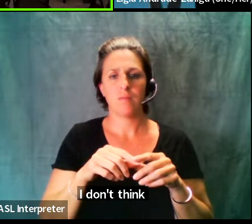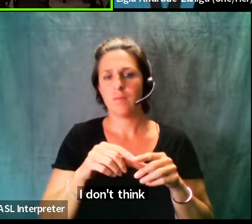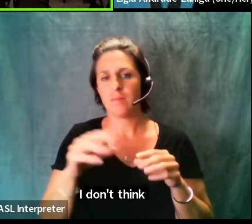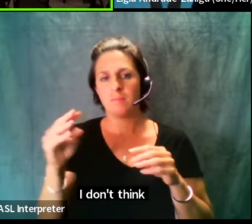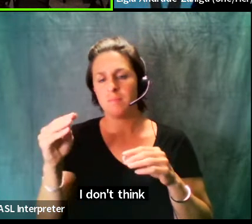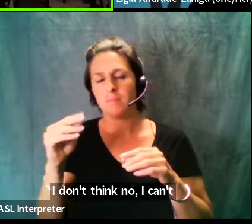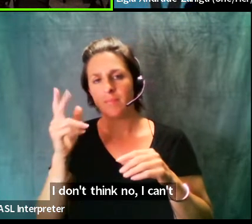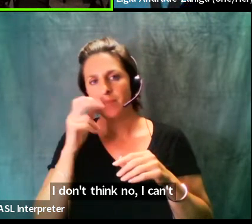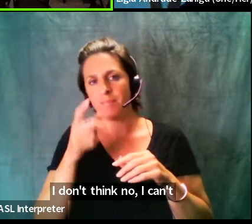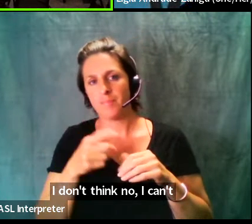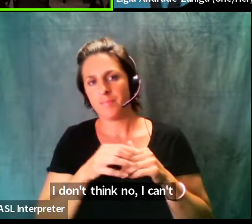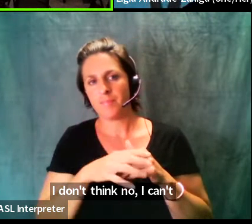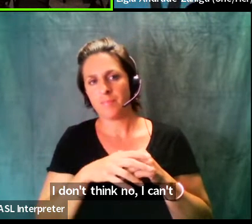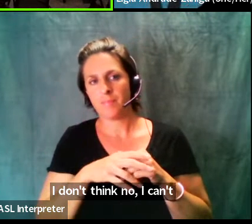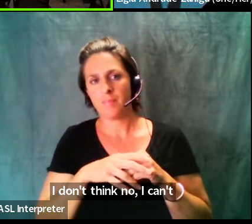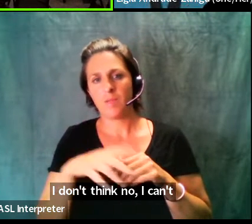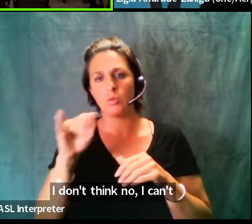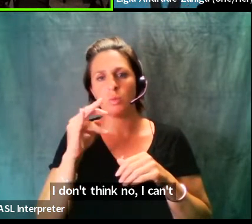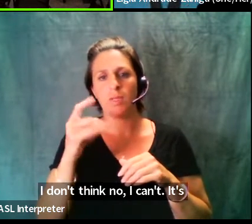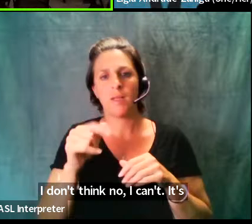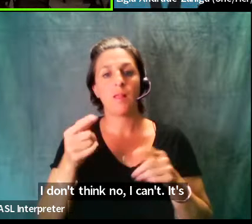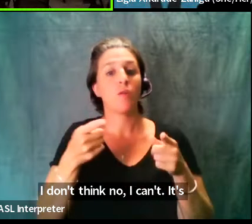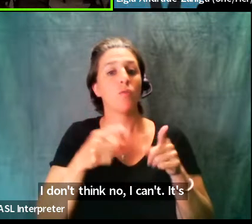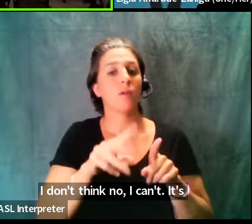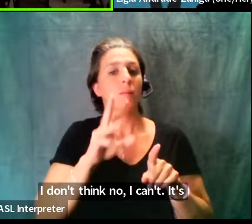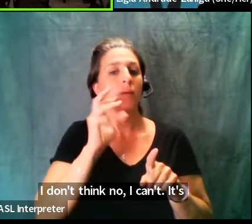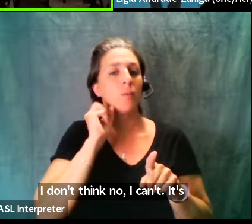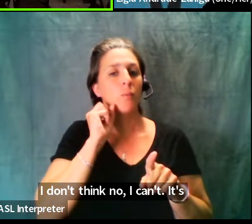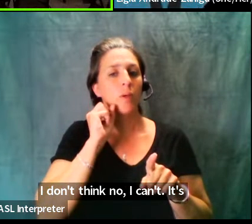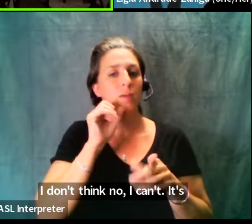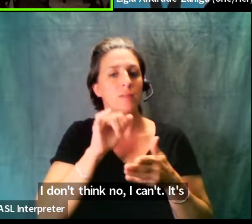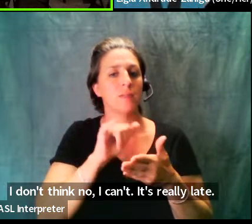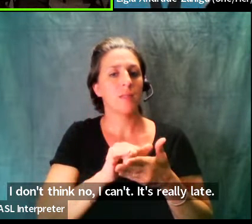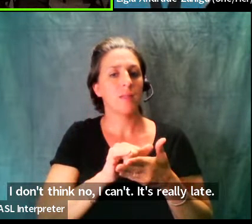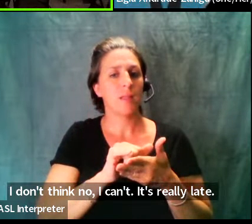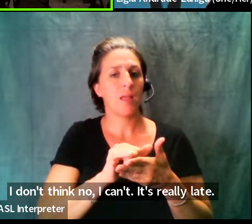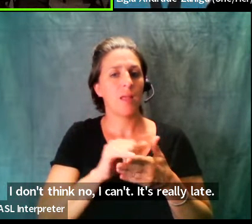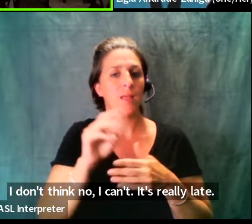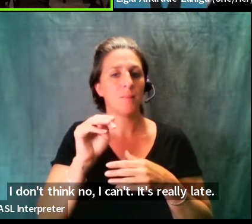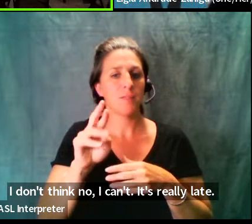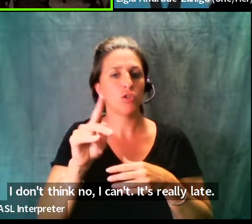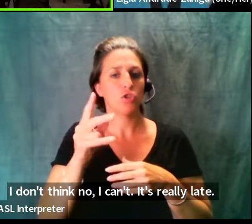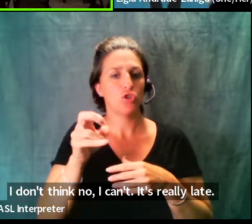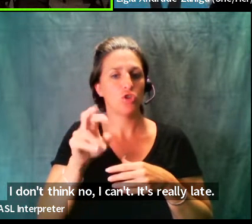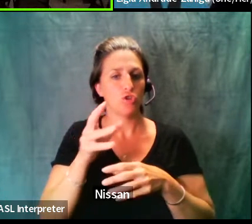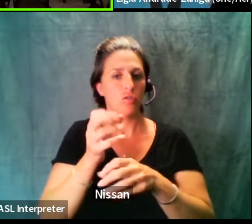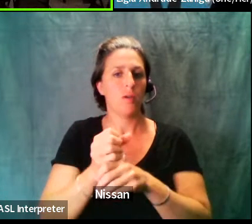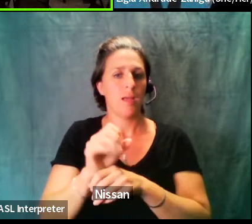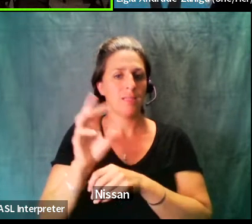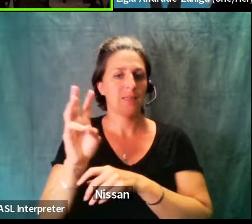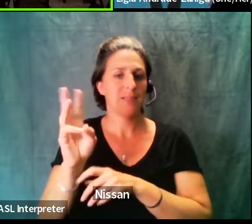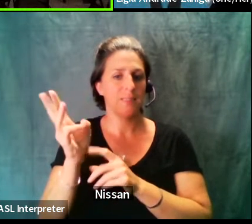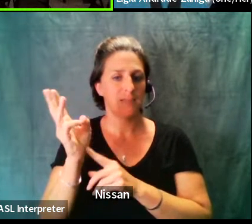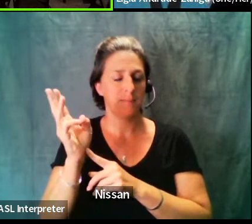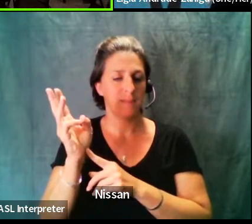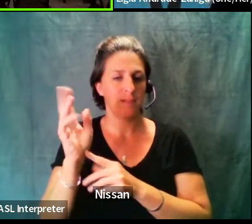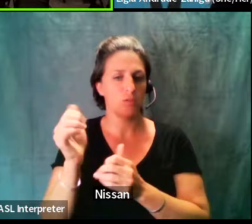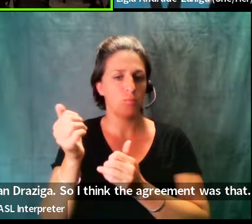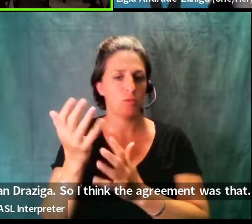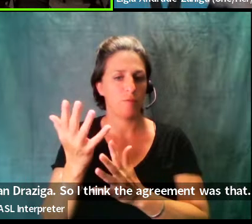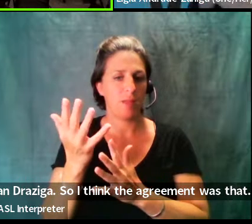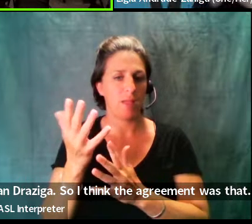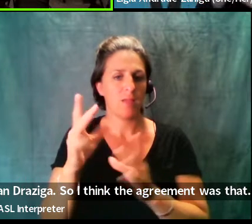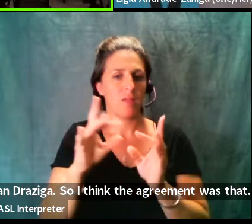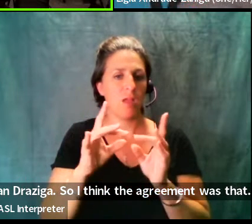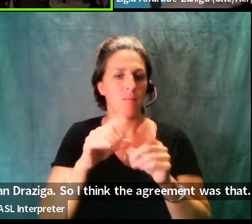Ms. Andrade Zuniga, so I think the agreement was that Mr. Turner received 6 minutes to provide